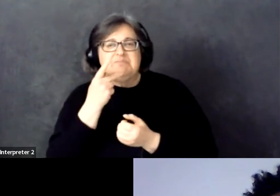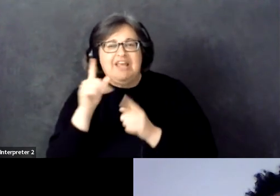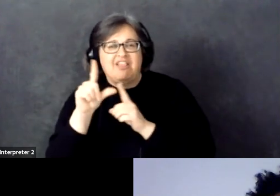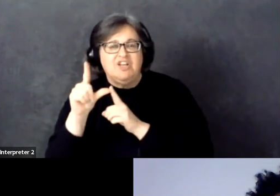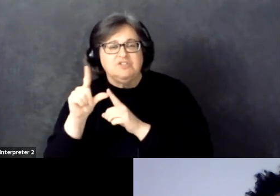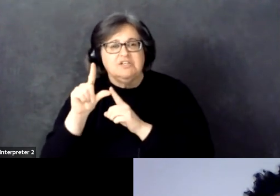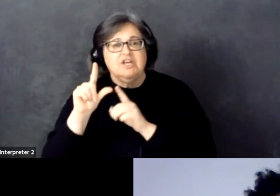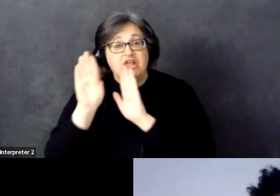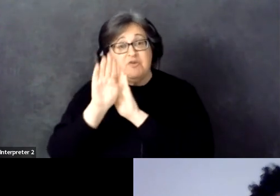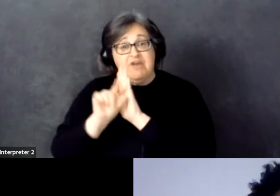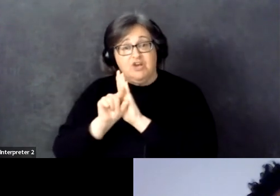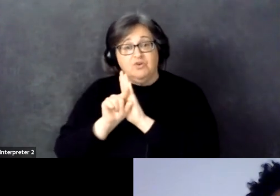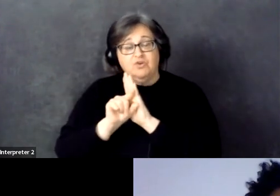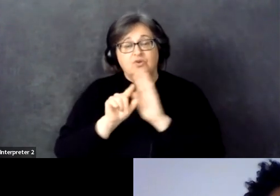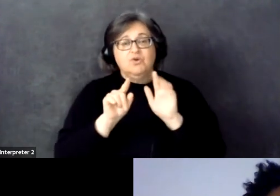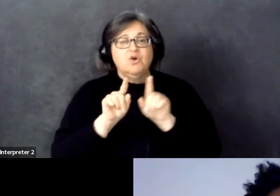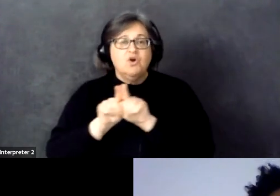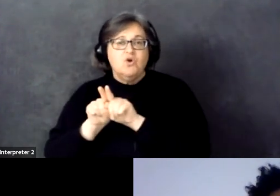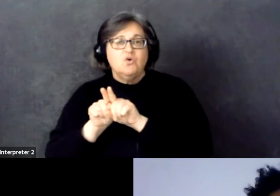And on the background, there's